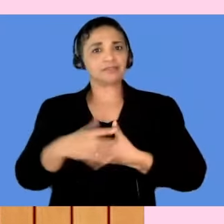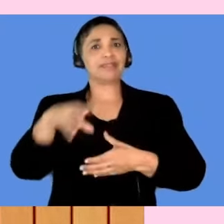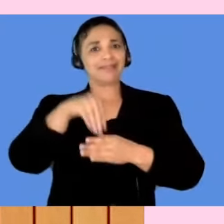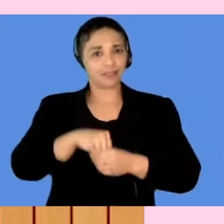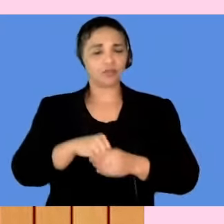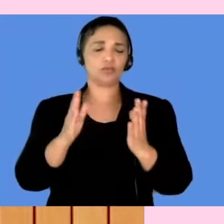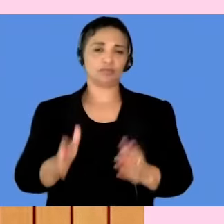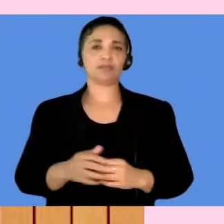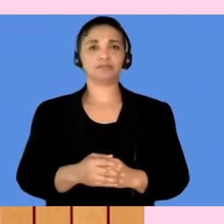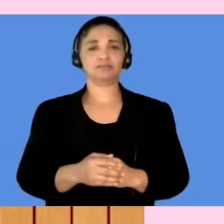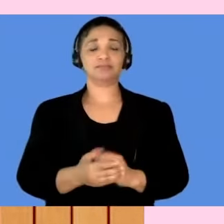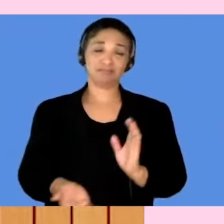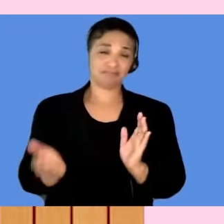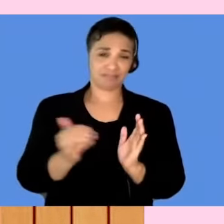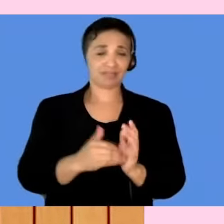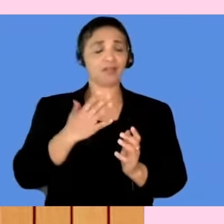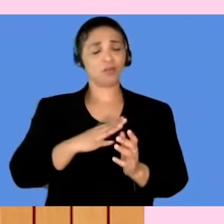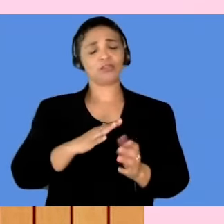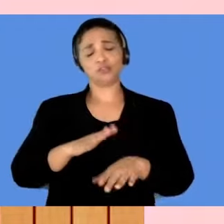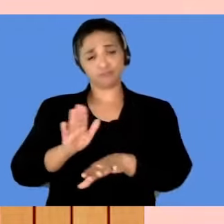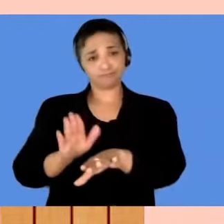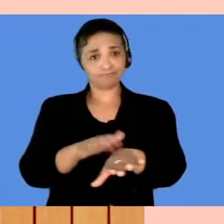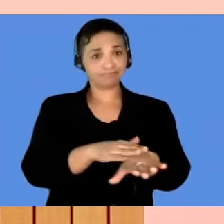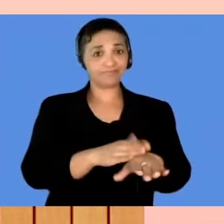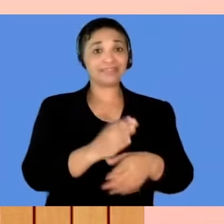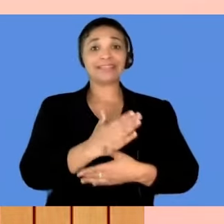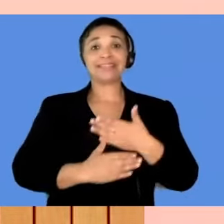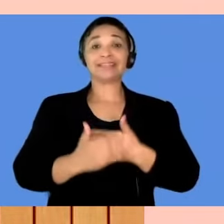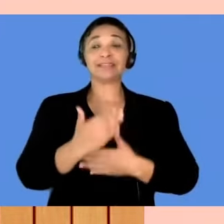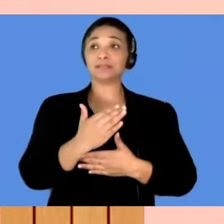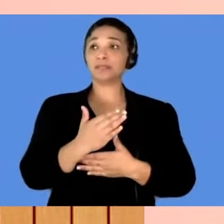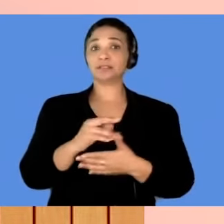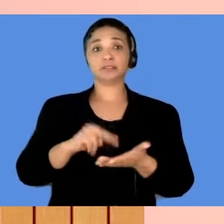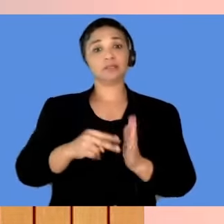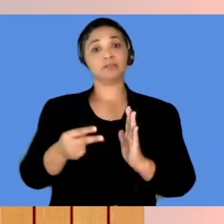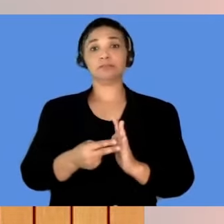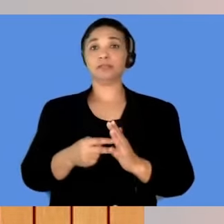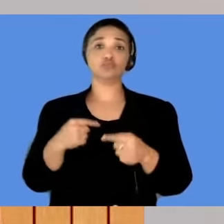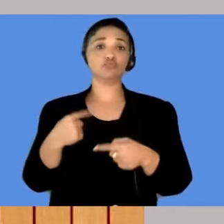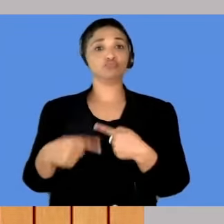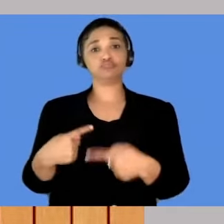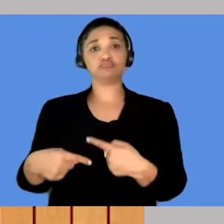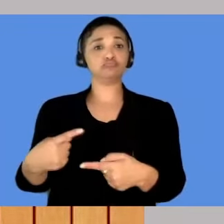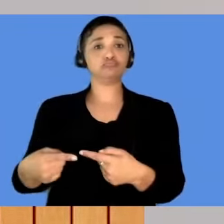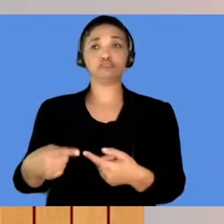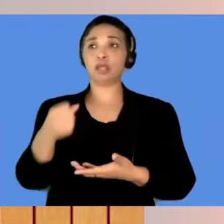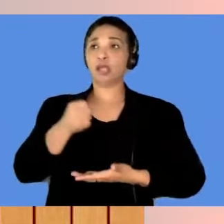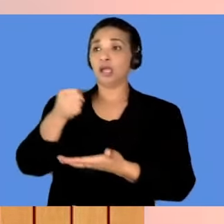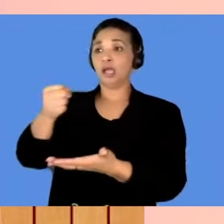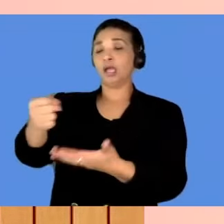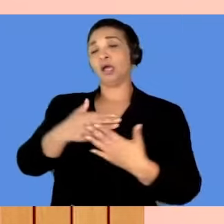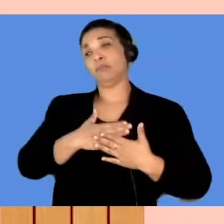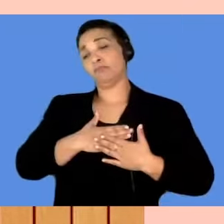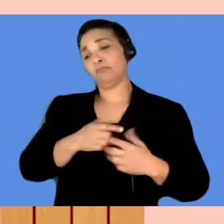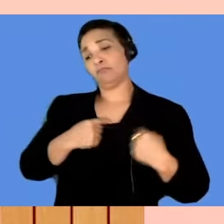my point that disability cannot be an afterthought. Disability cannot be running on sponsorships. It cannot be run